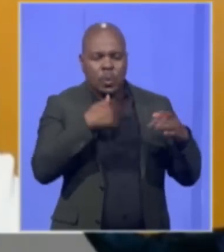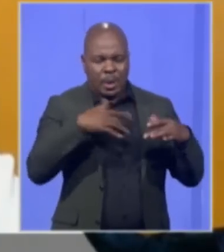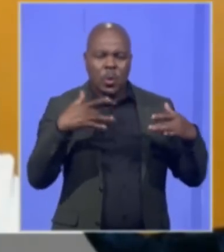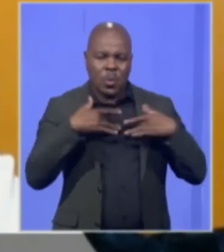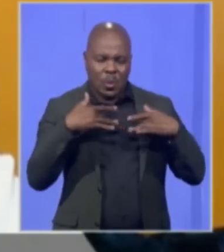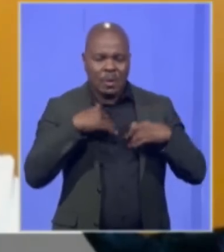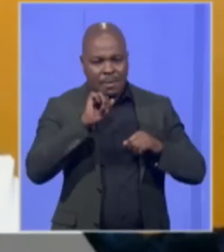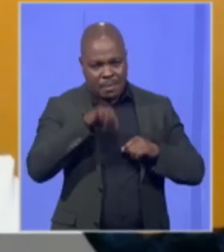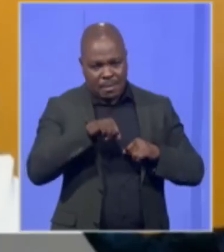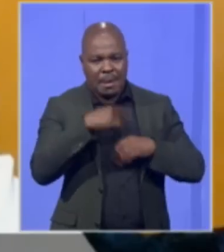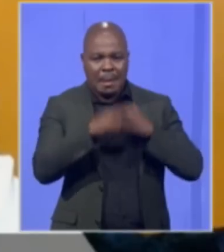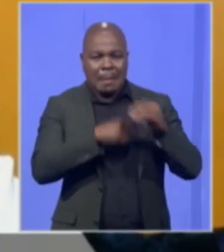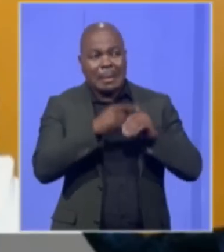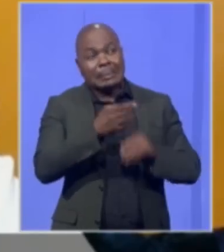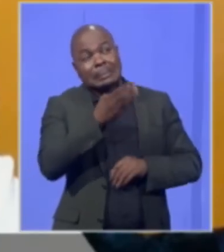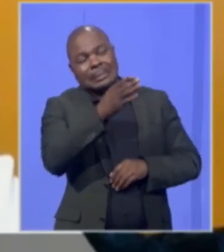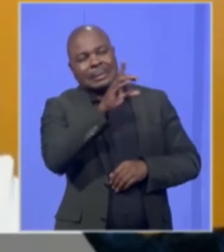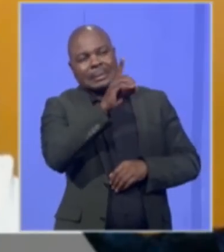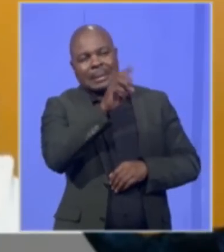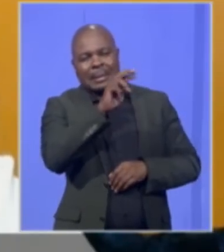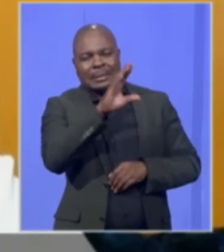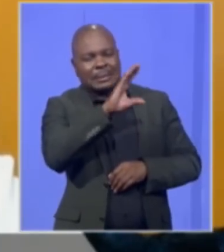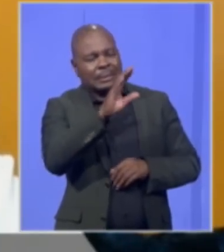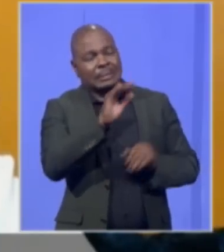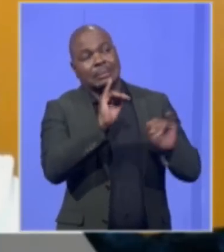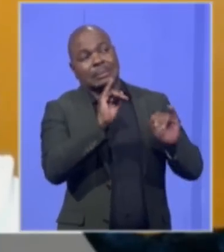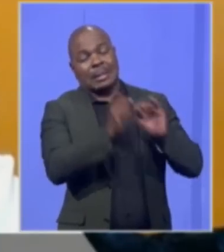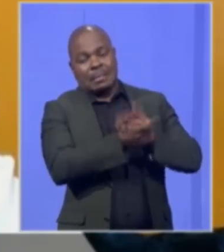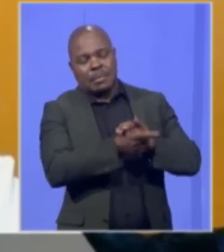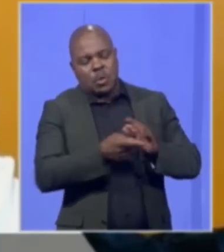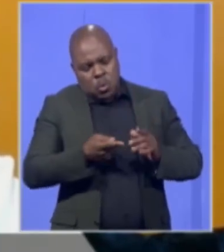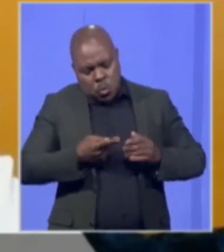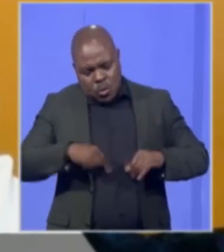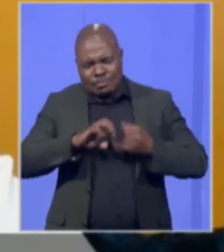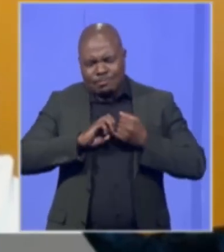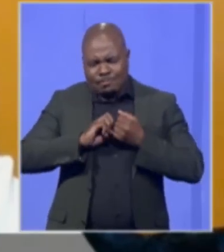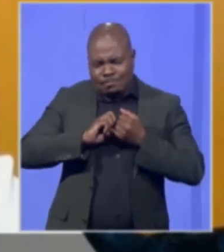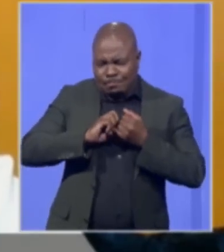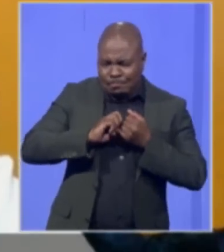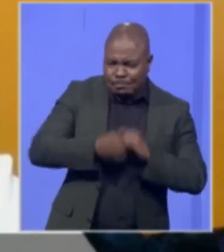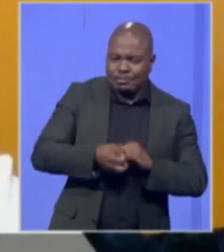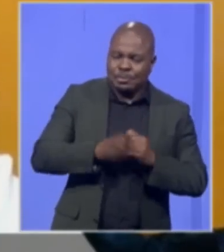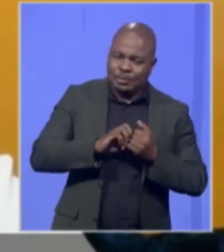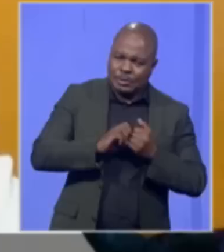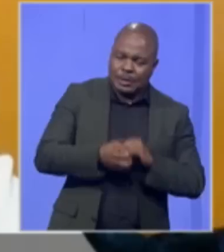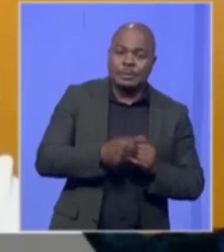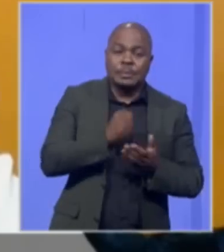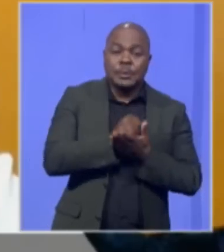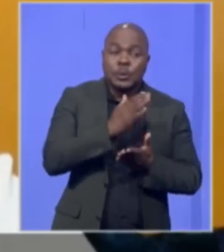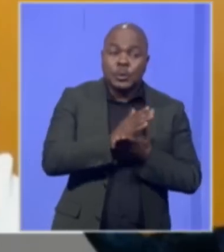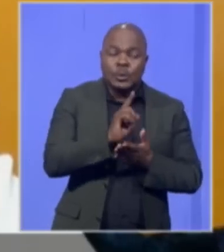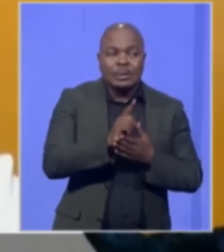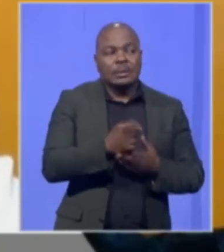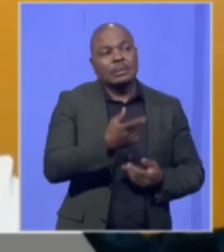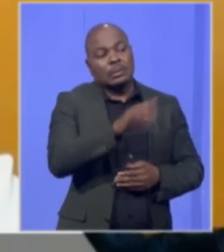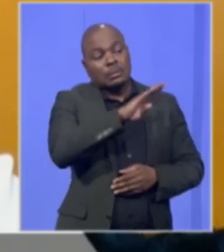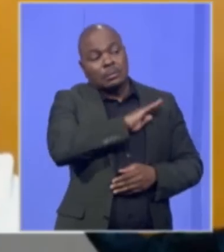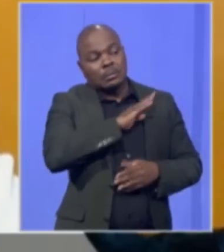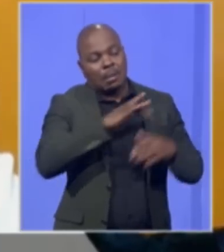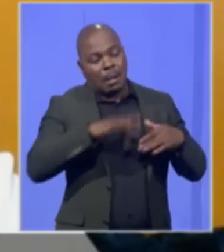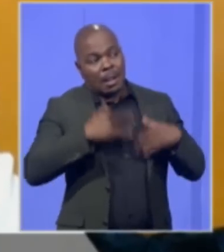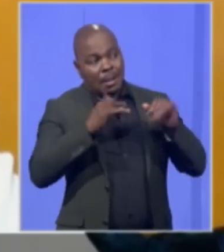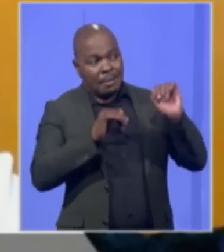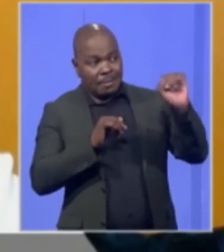concerned about the situation in DRC, and we are doing our utmost best to ensure that the life of our